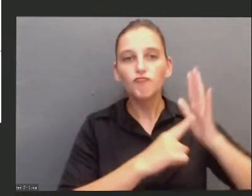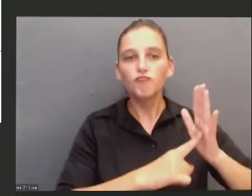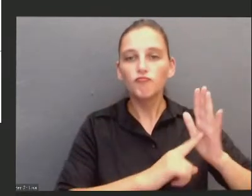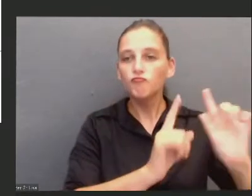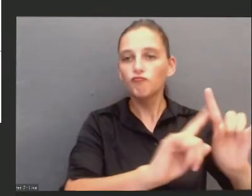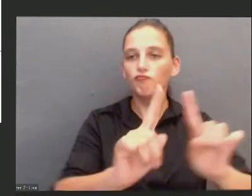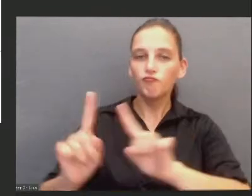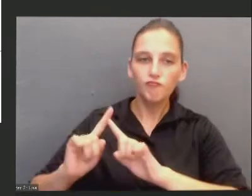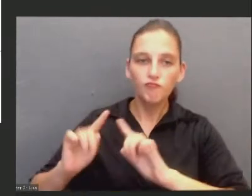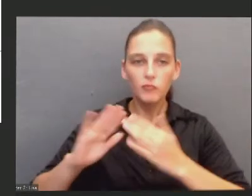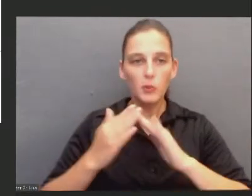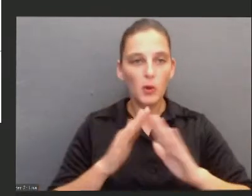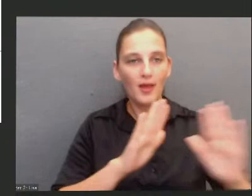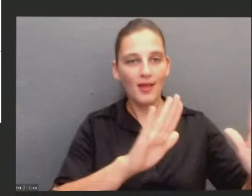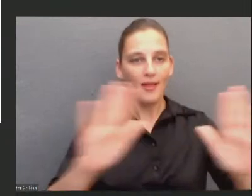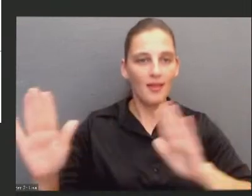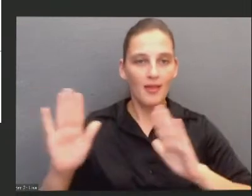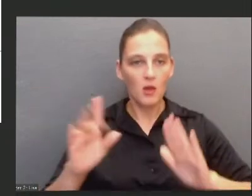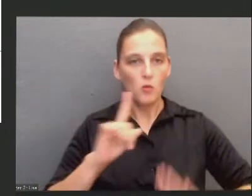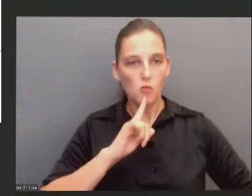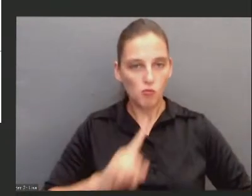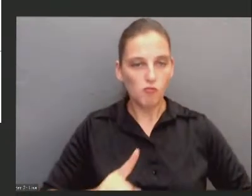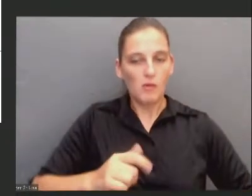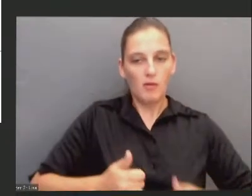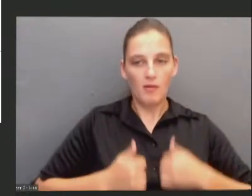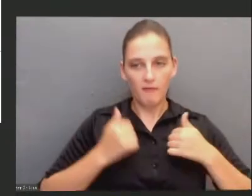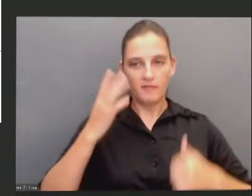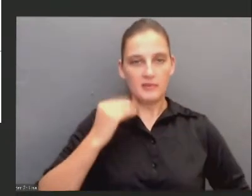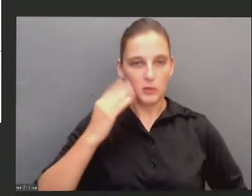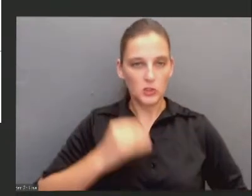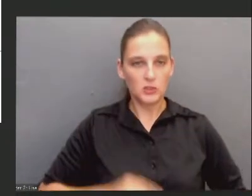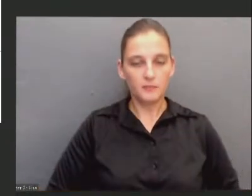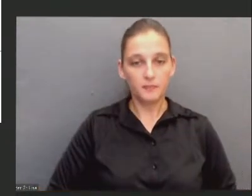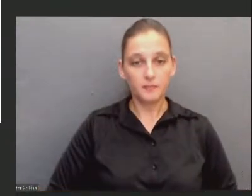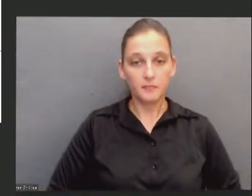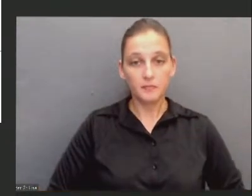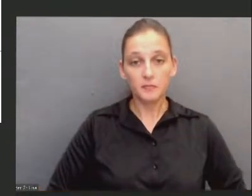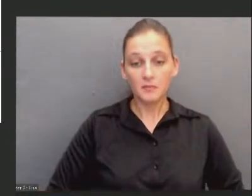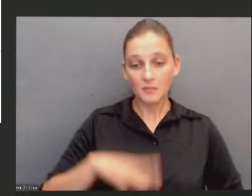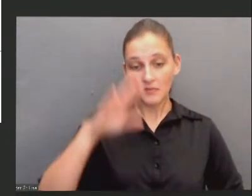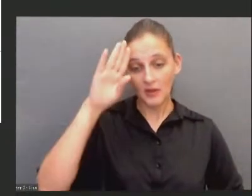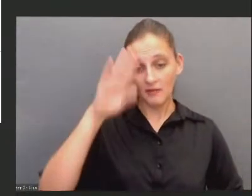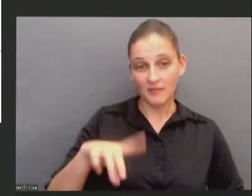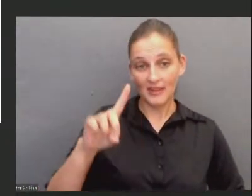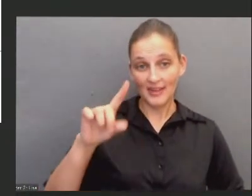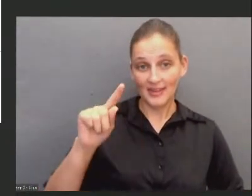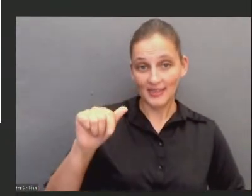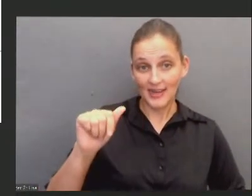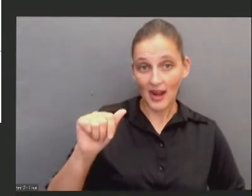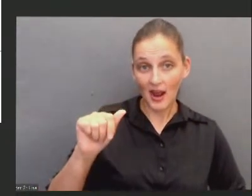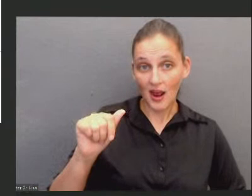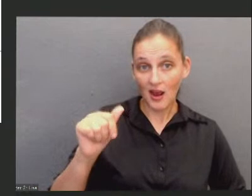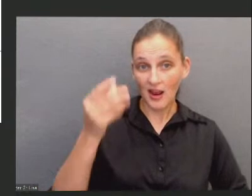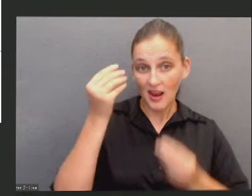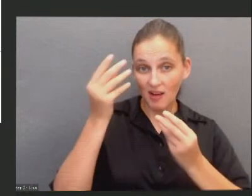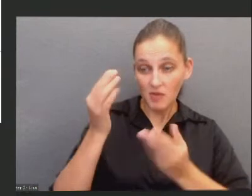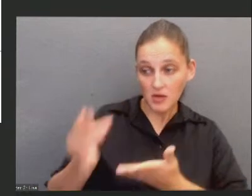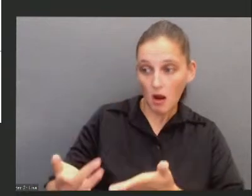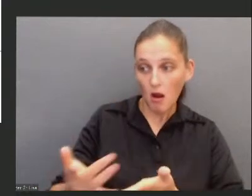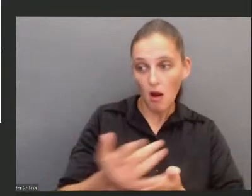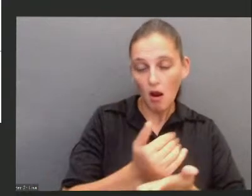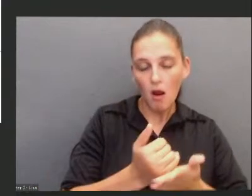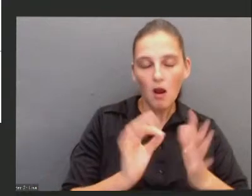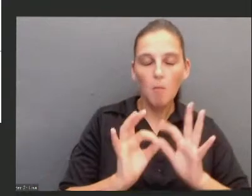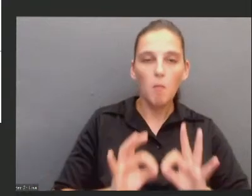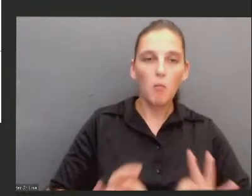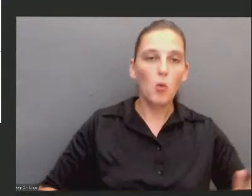and it's already been talked about, that data are simply paramount to preventing, to understanding, and really driving mitigation